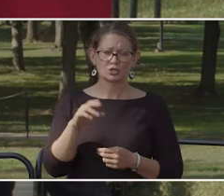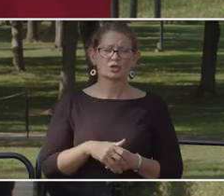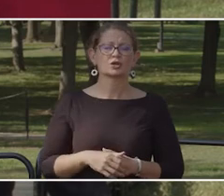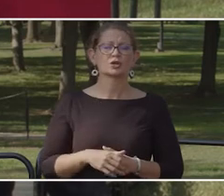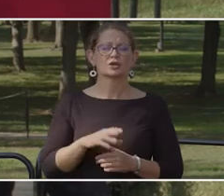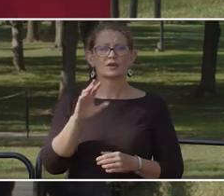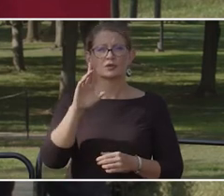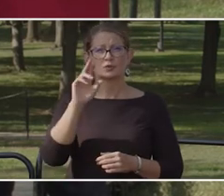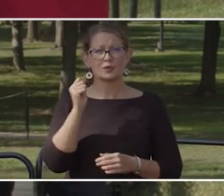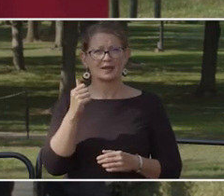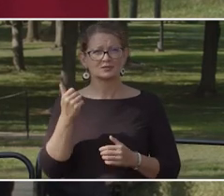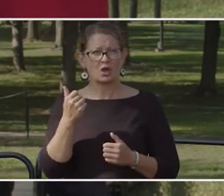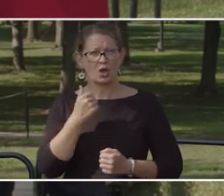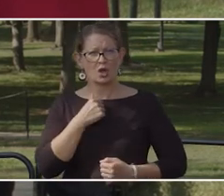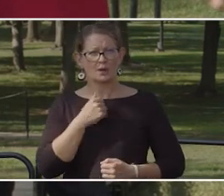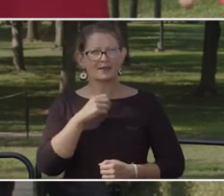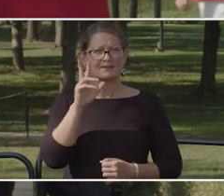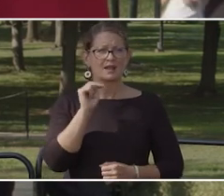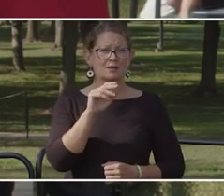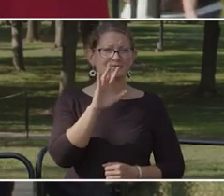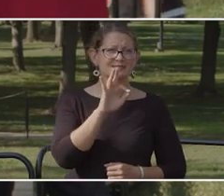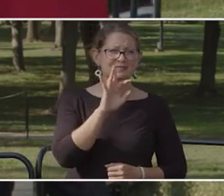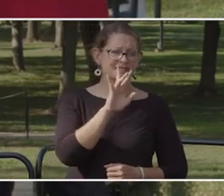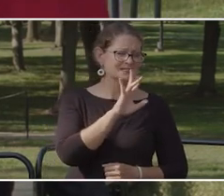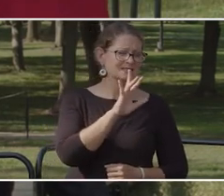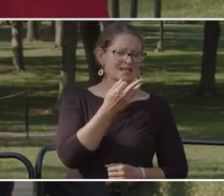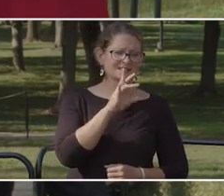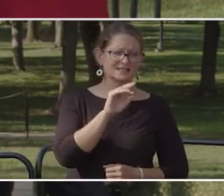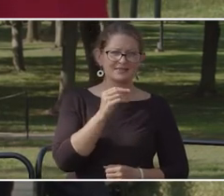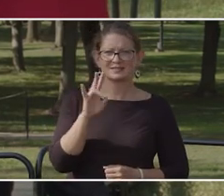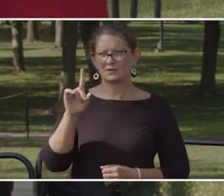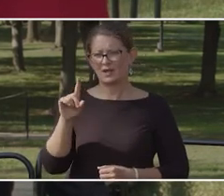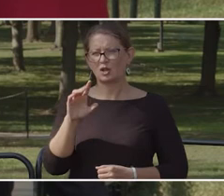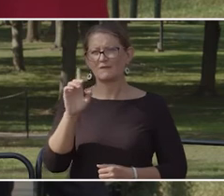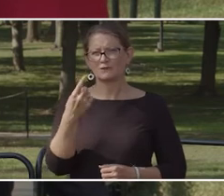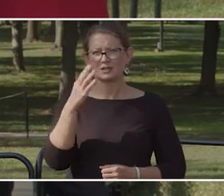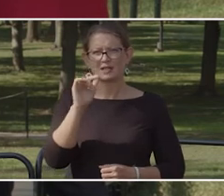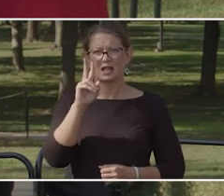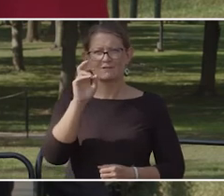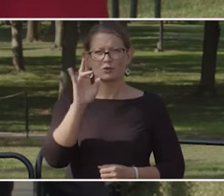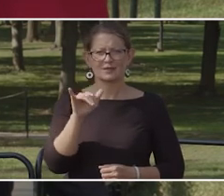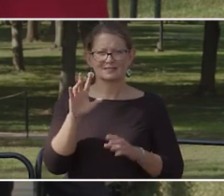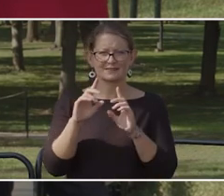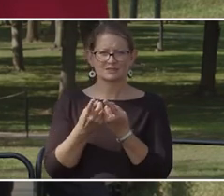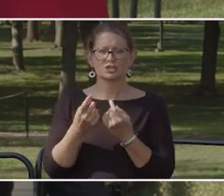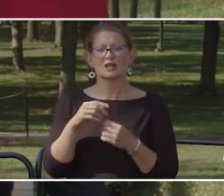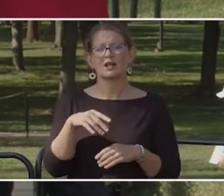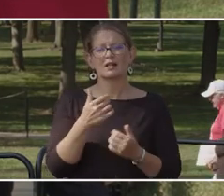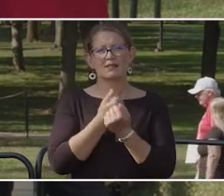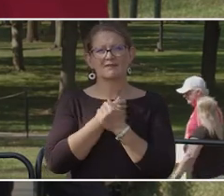Army, Vietnam, 1970 to 71, 1st Cavalry Division. He was a loving father,